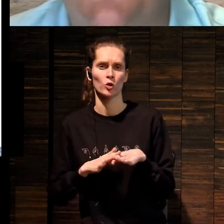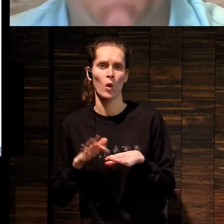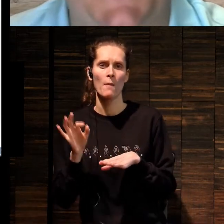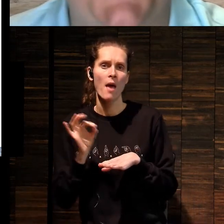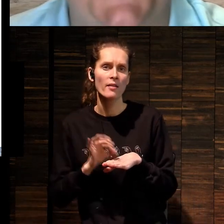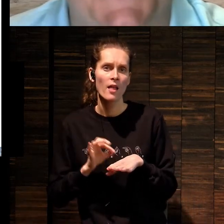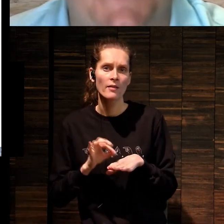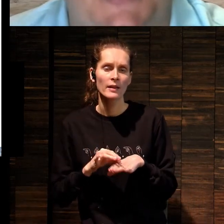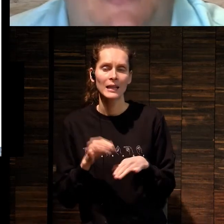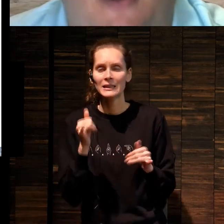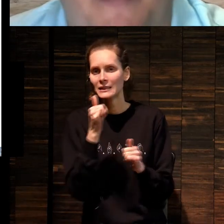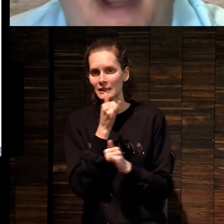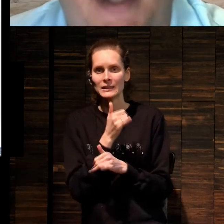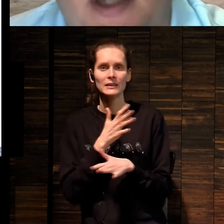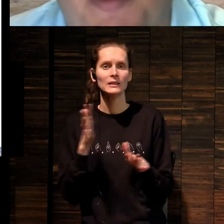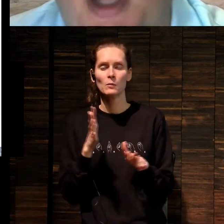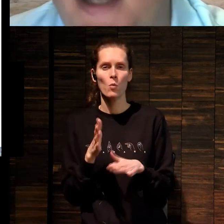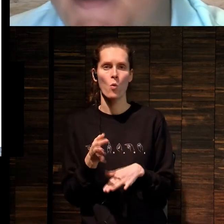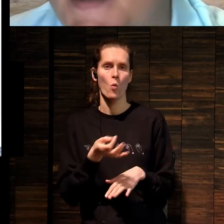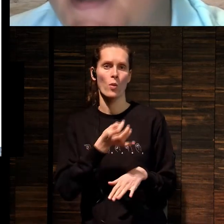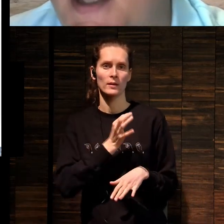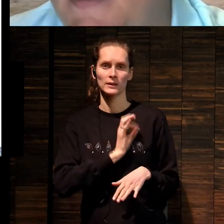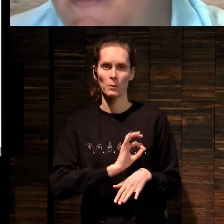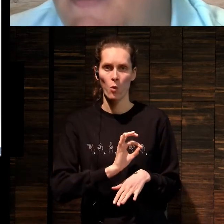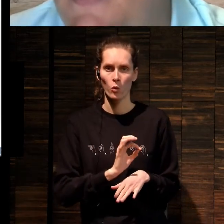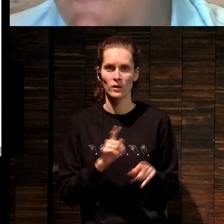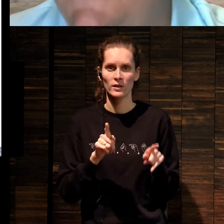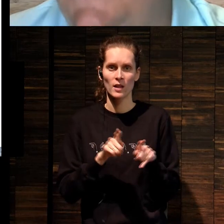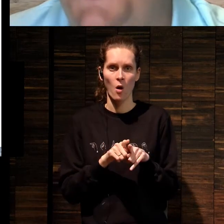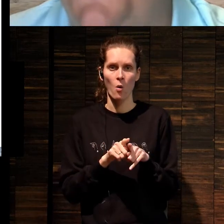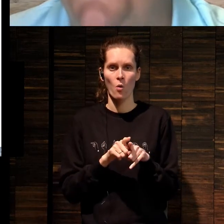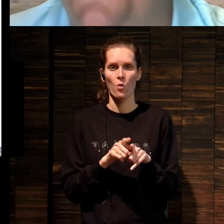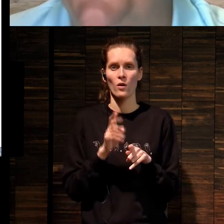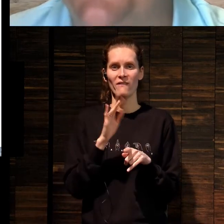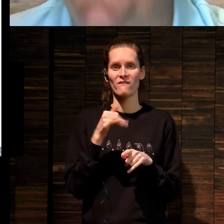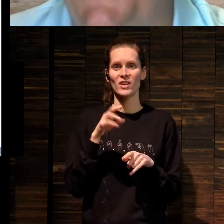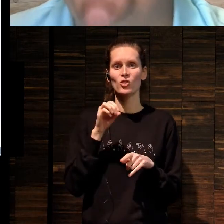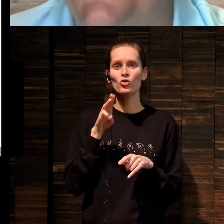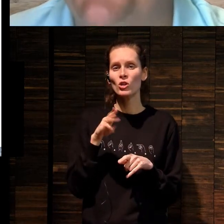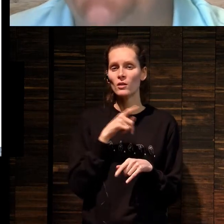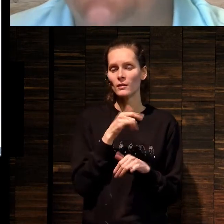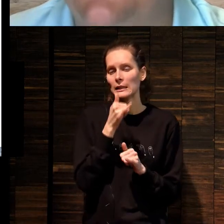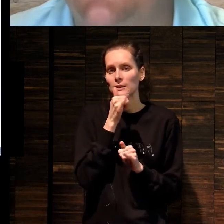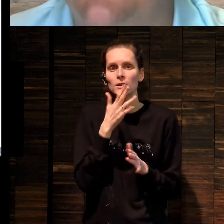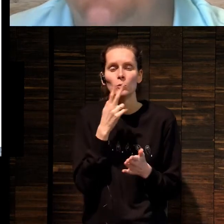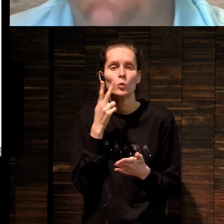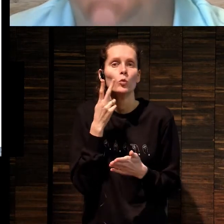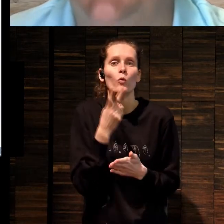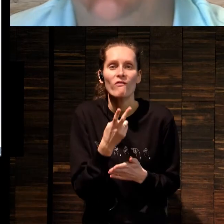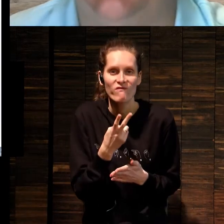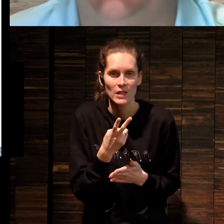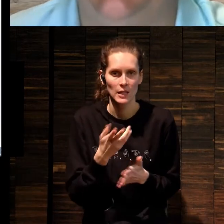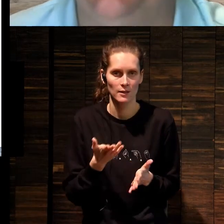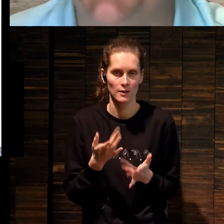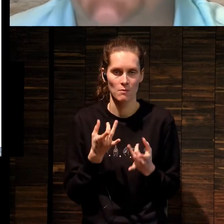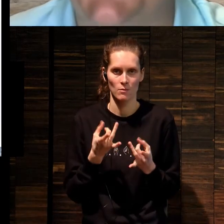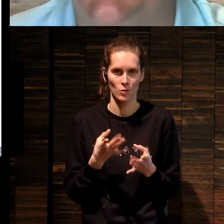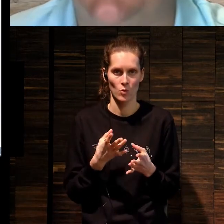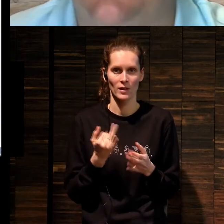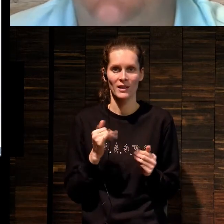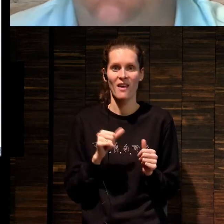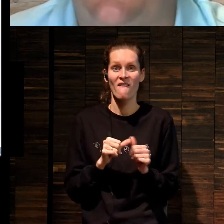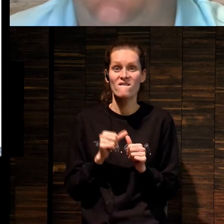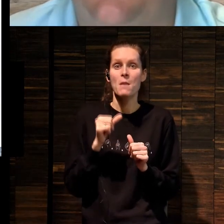these remediations to be automatically applied to the site. So then here you would go into the manage option, you would log in, and then here you